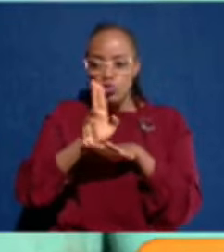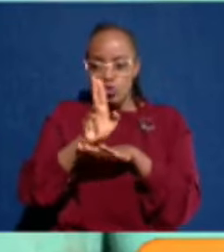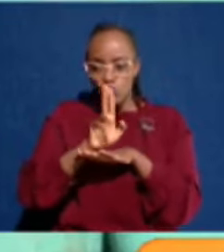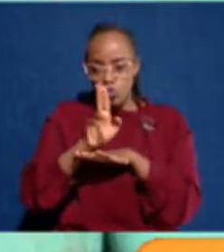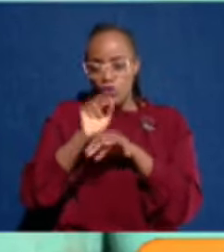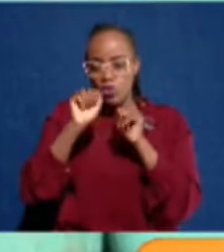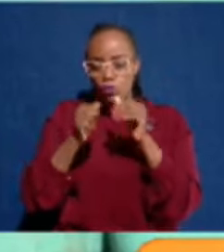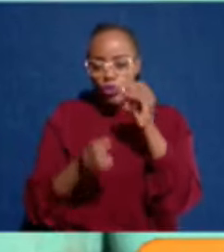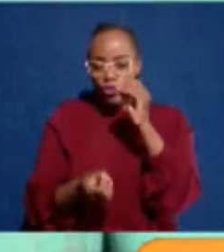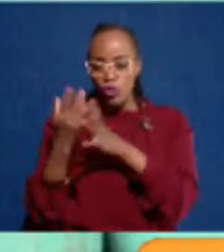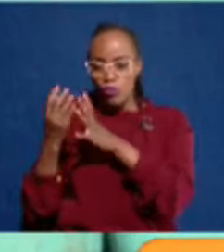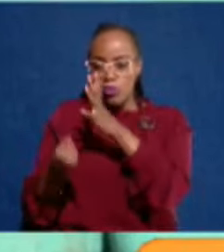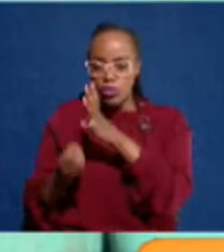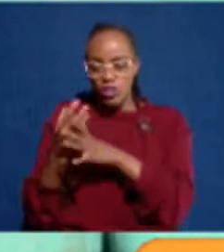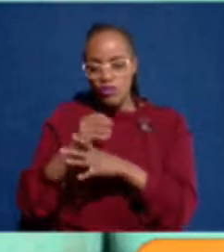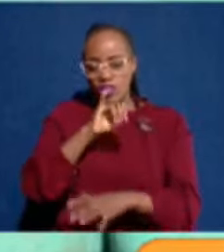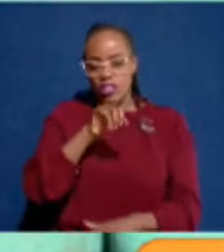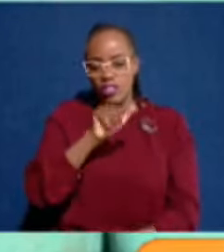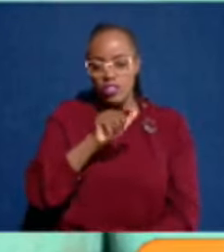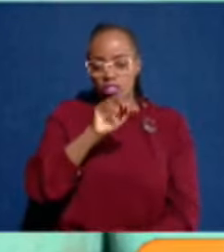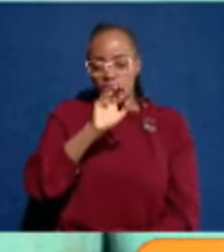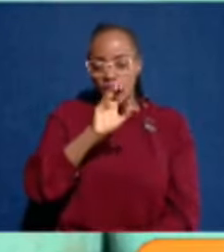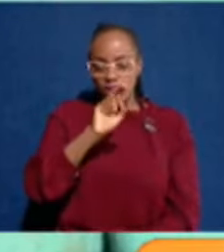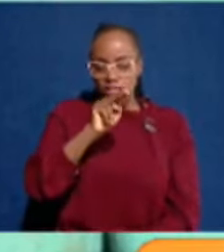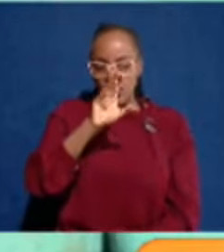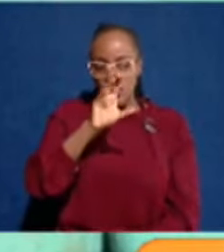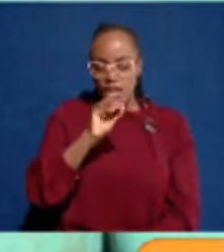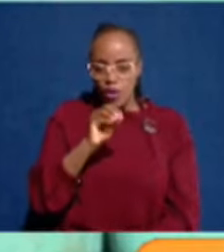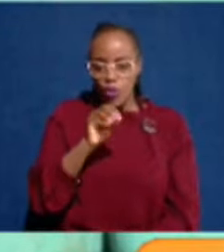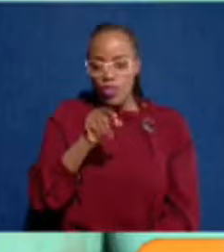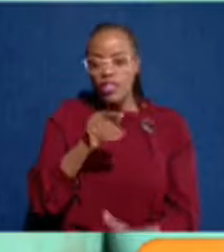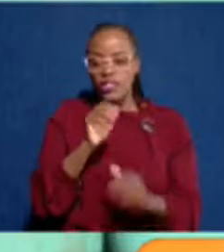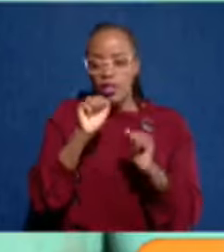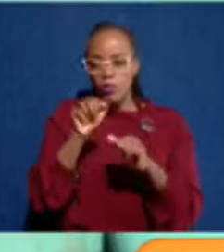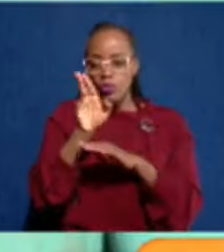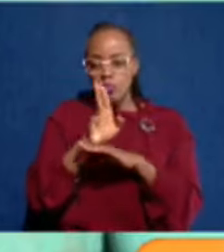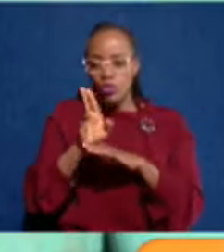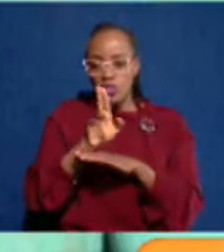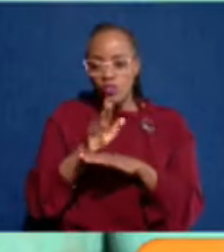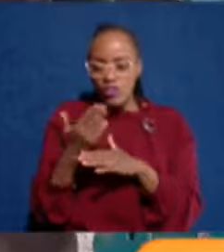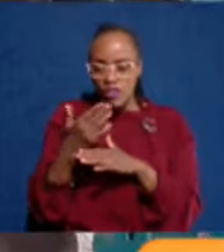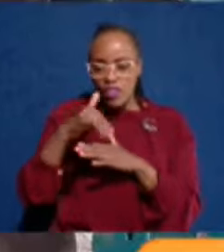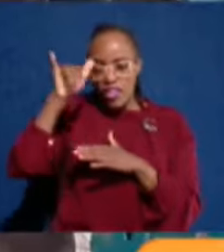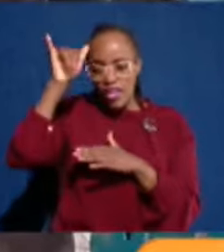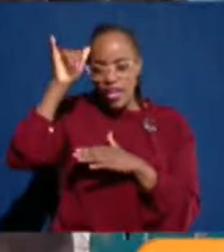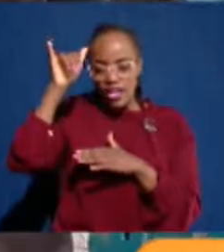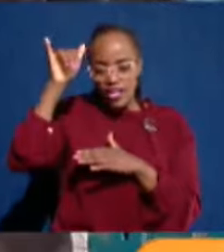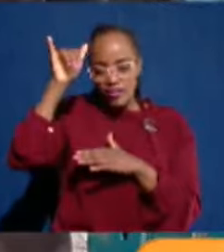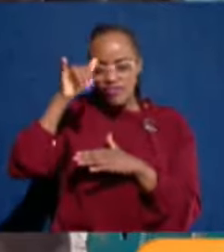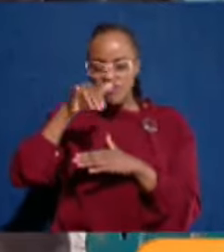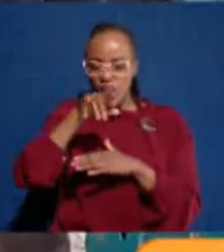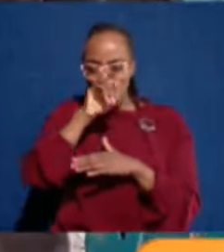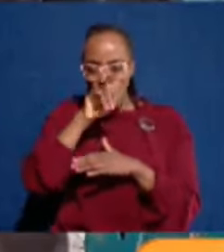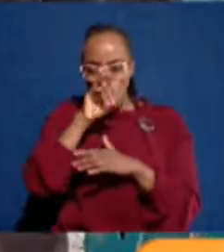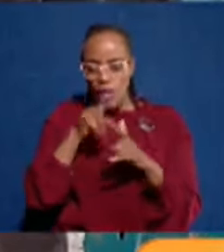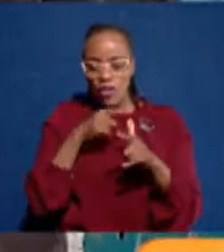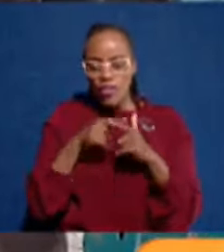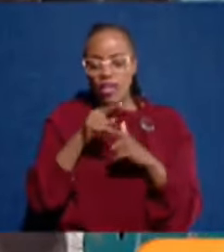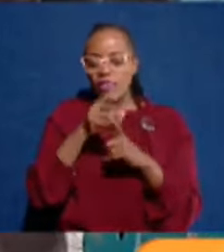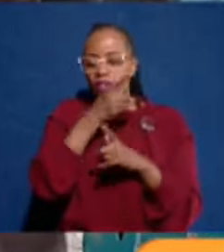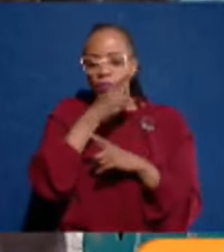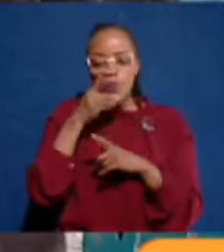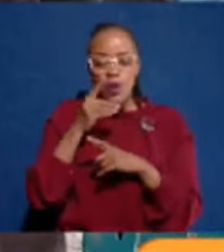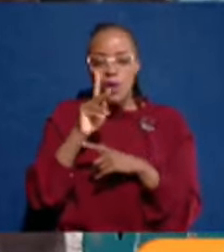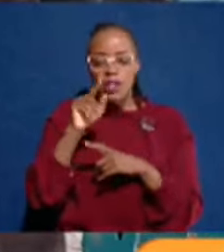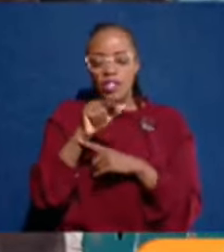can be used to produce juncao grass powder. The powder can be used as the chicken feeds. A kilo of dried juncao grass